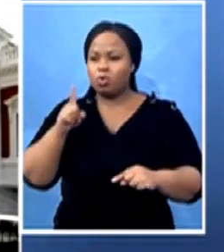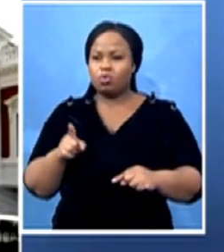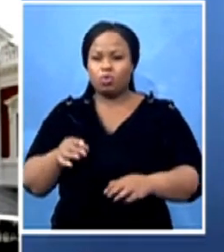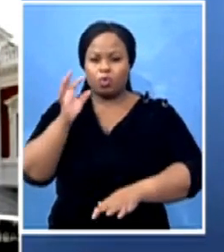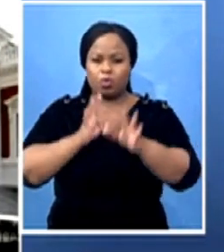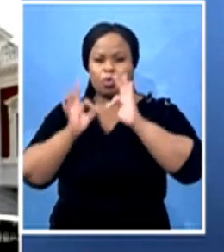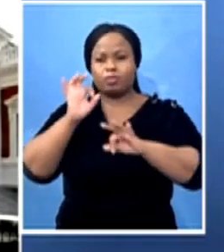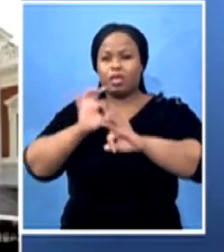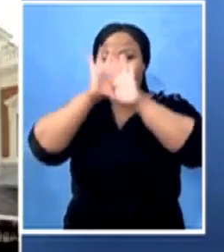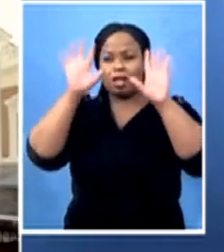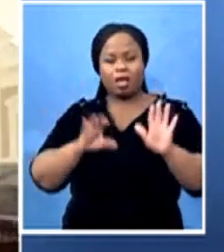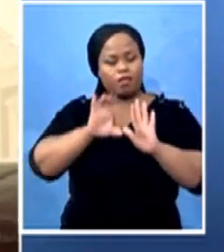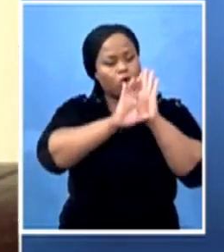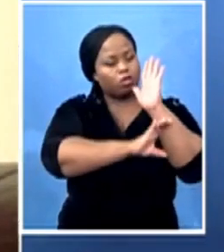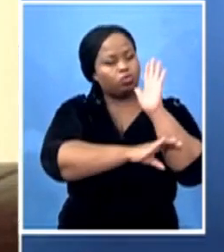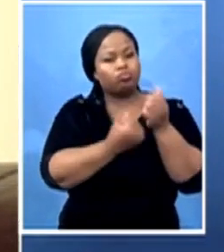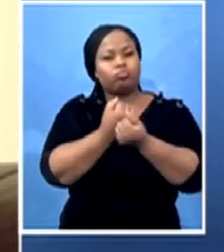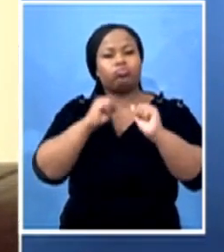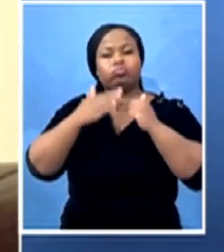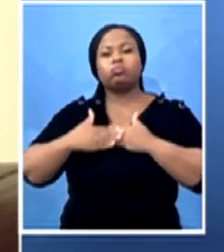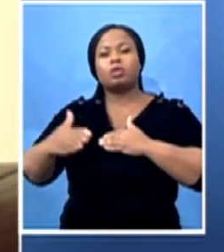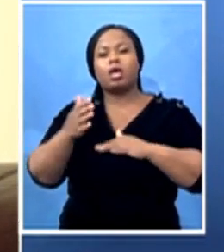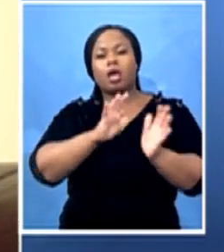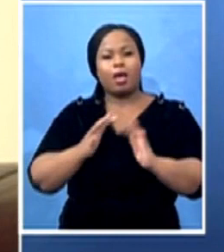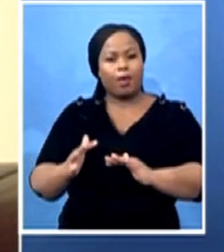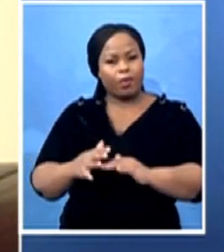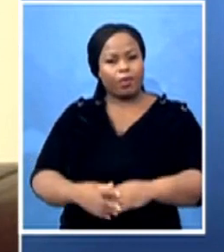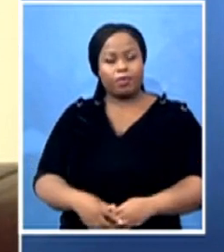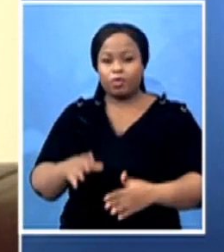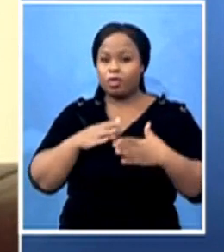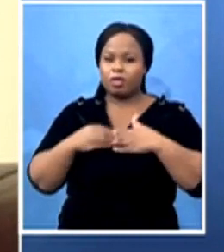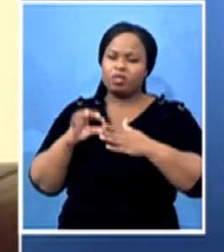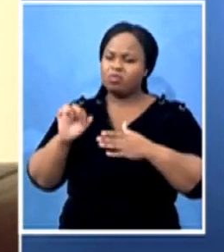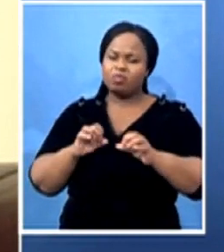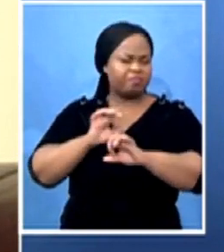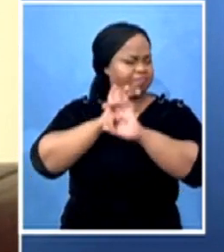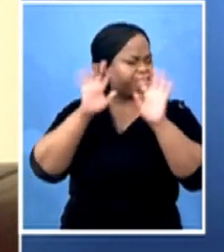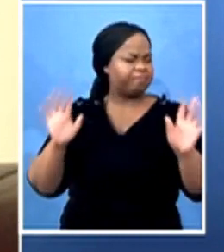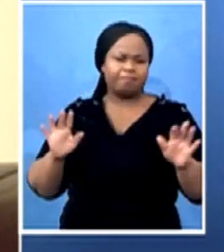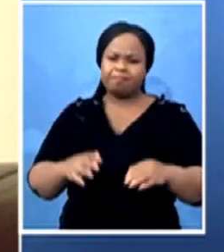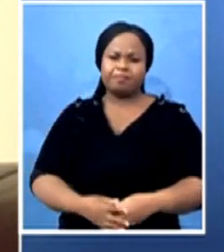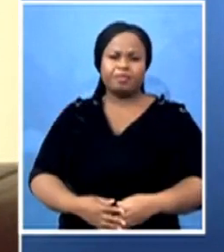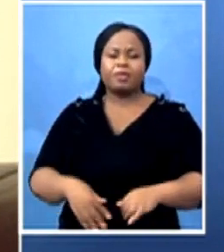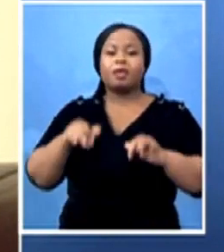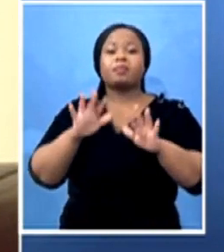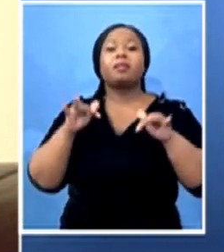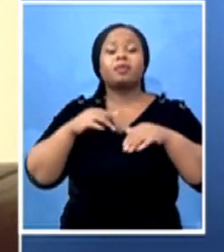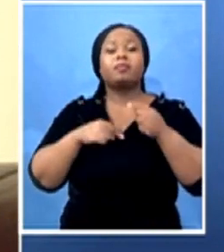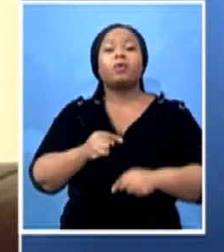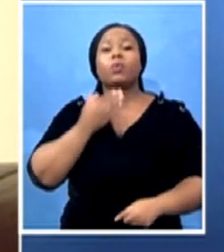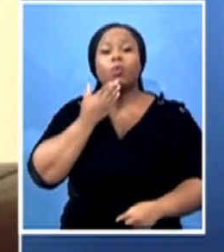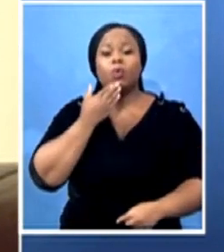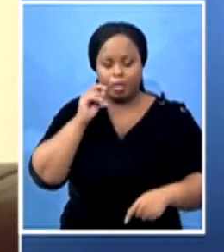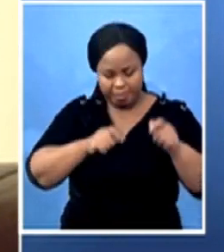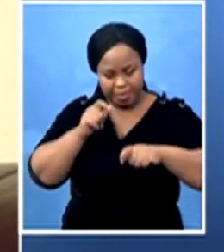democracy. Your leadership was clear. Parliament was about the people. Parliament is about the